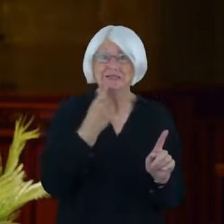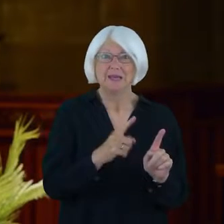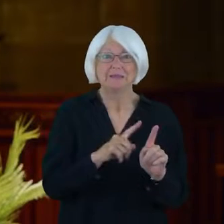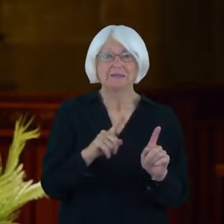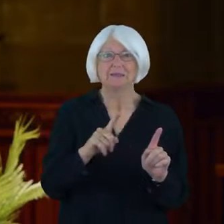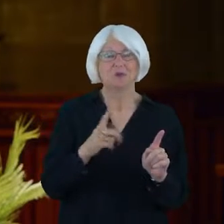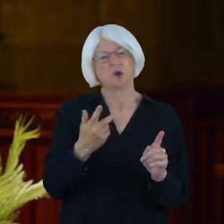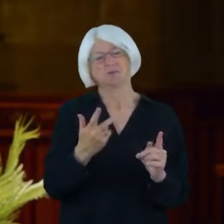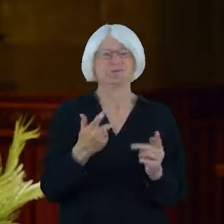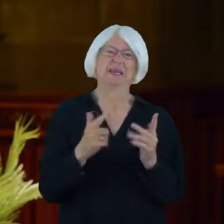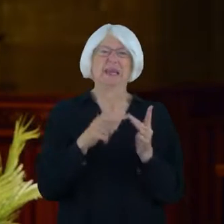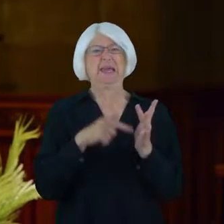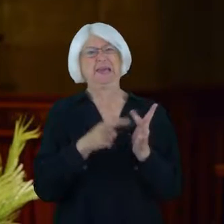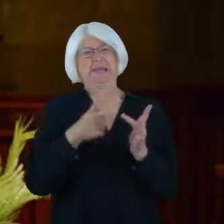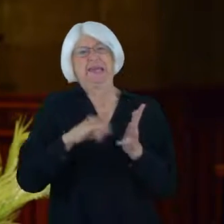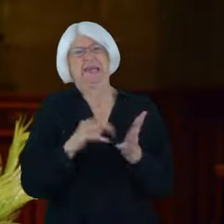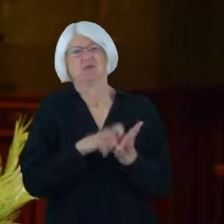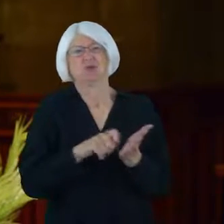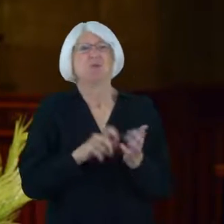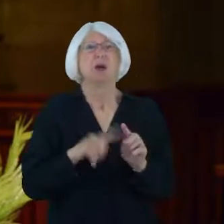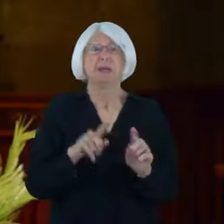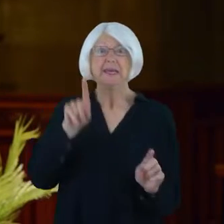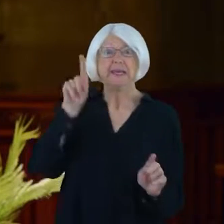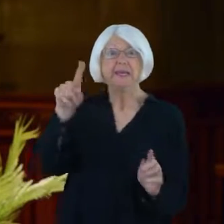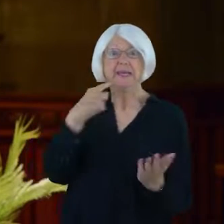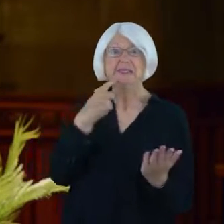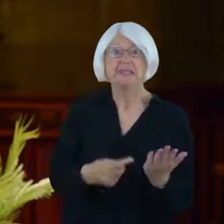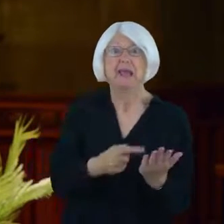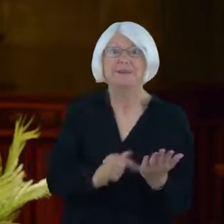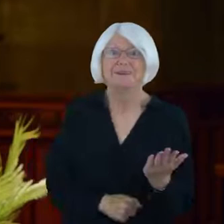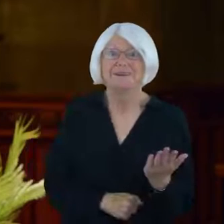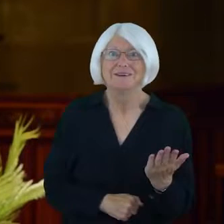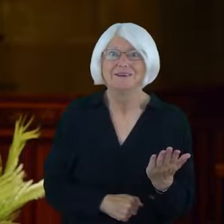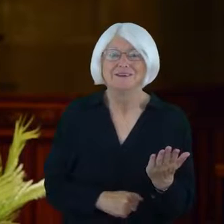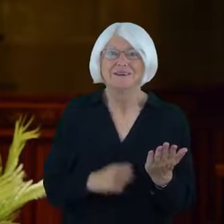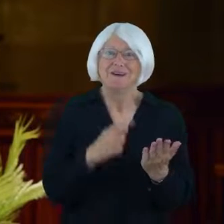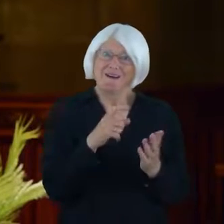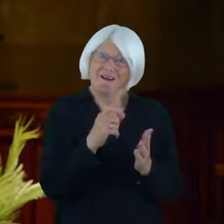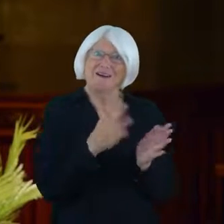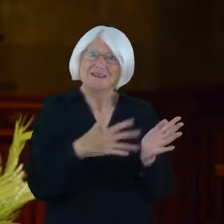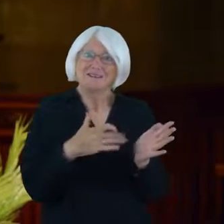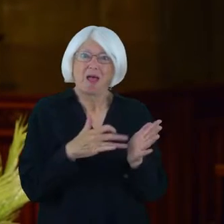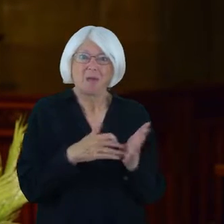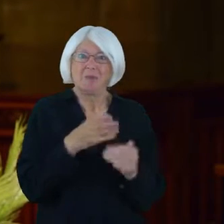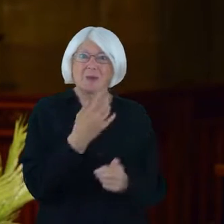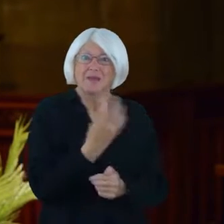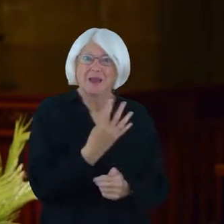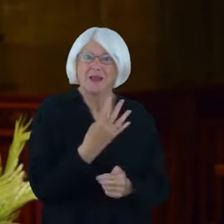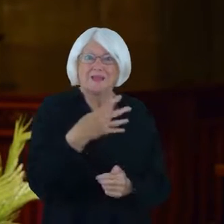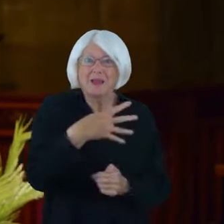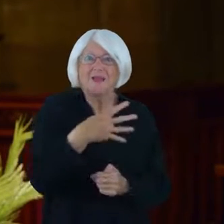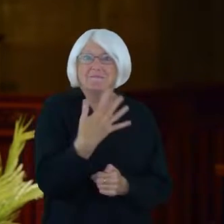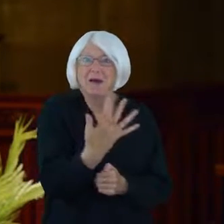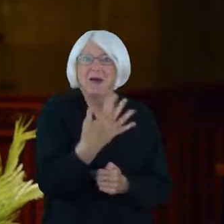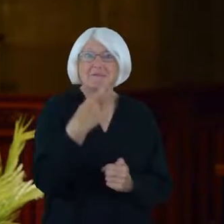says. We've just heard how they introduce Psalm 95 with as the Holy Spirit says.